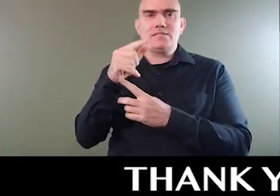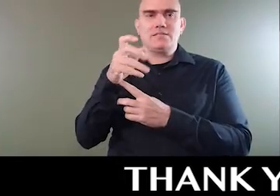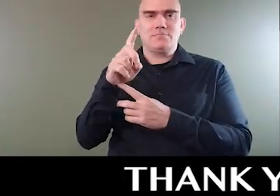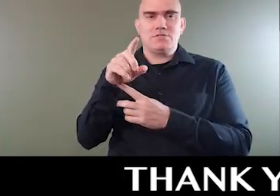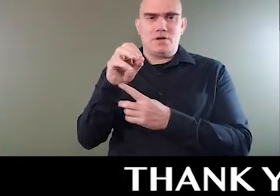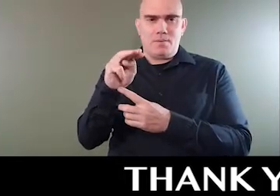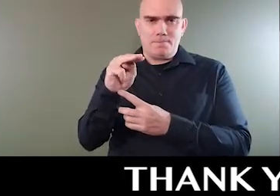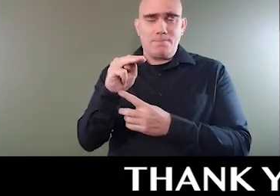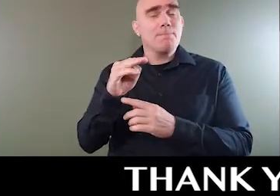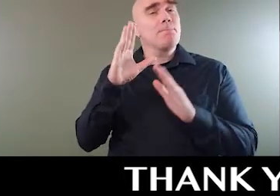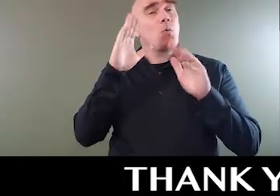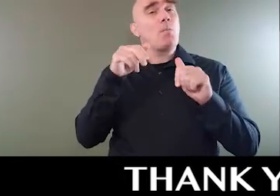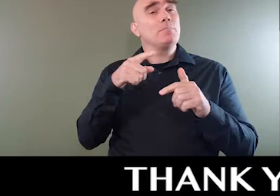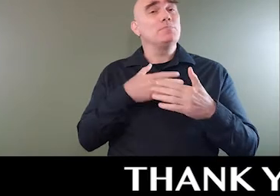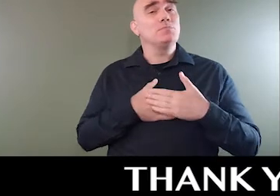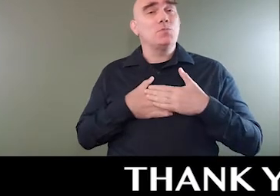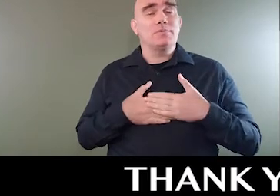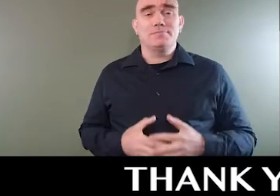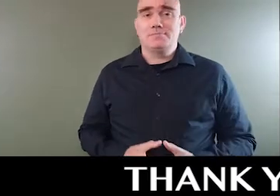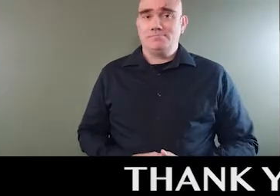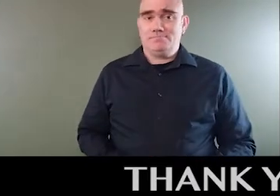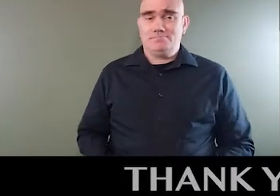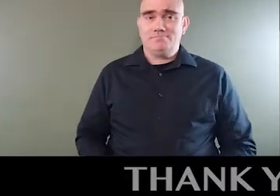www.funforthedisabled.com. We hope you enjoy!